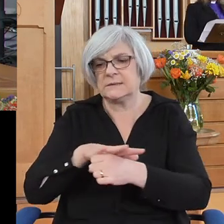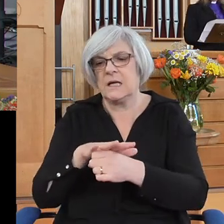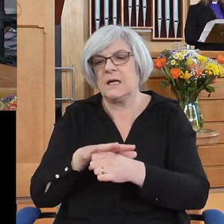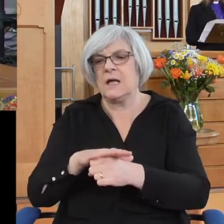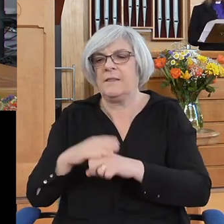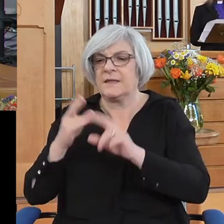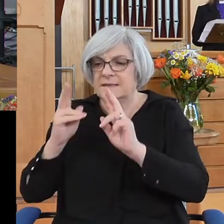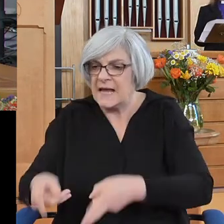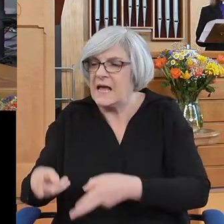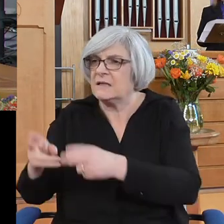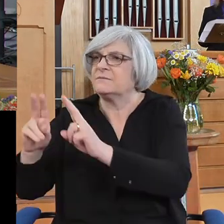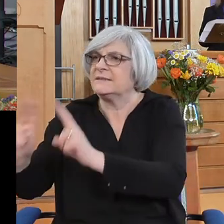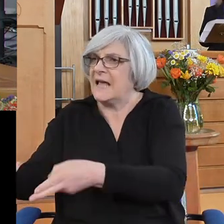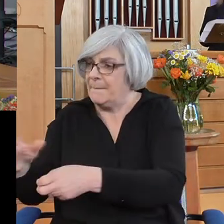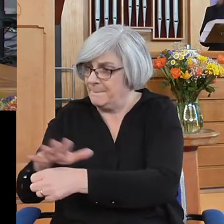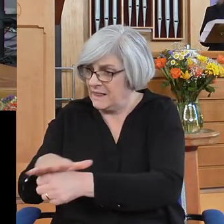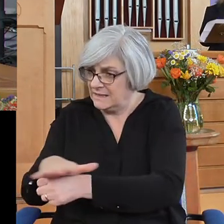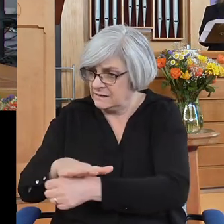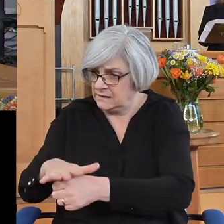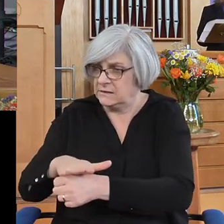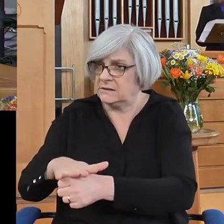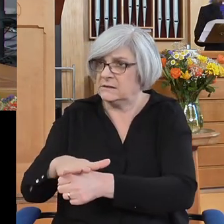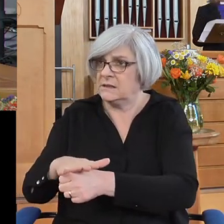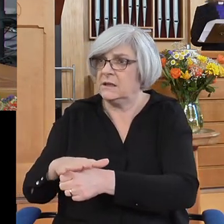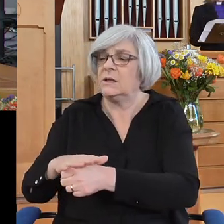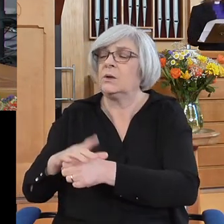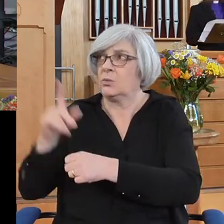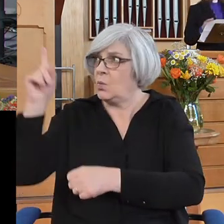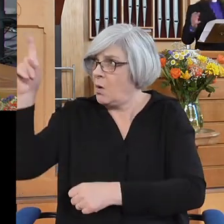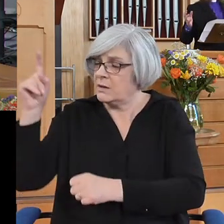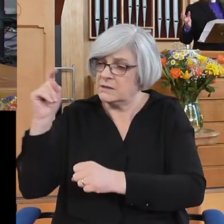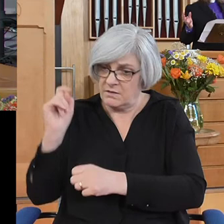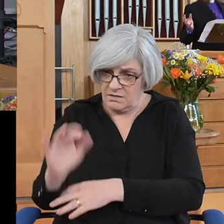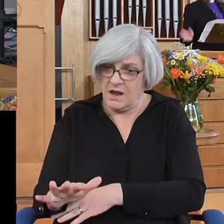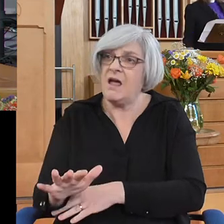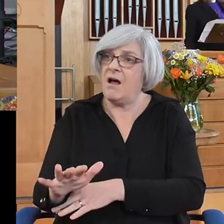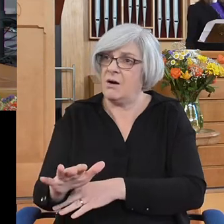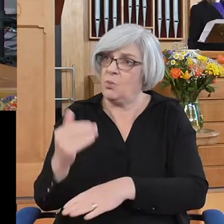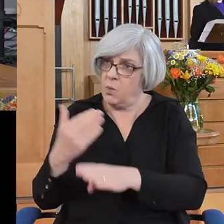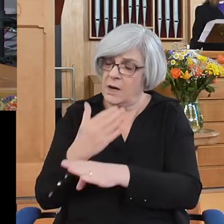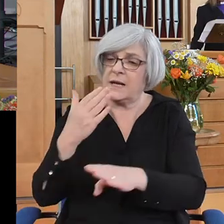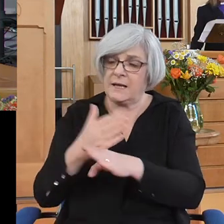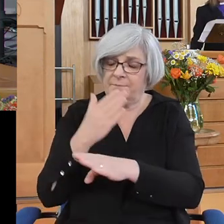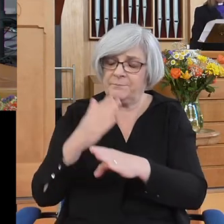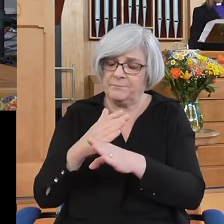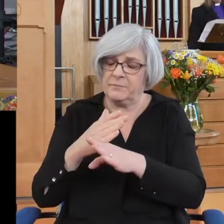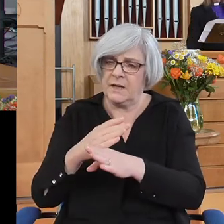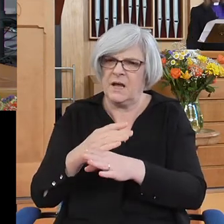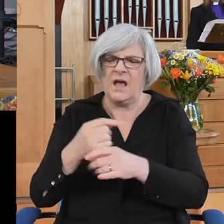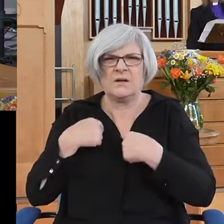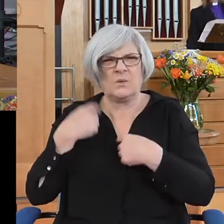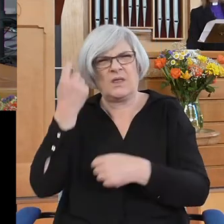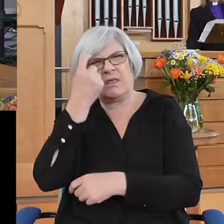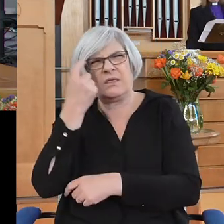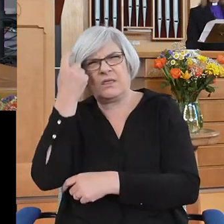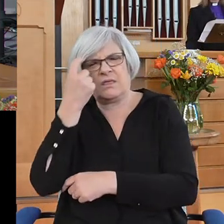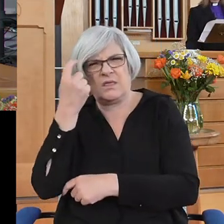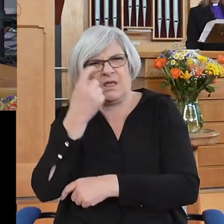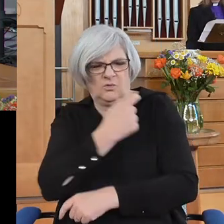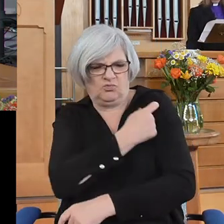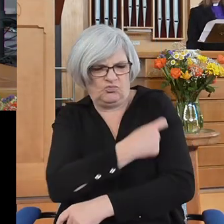deadest of dead places, God is present, God is working. And even as we contemplate the dry